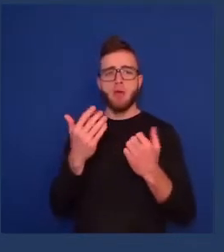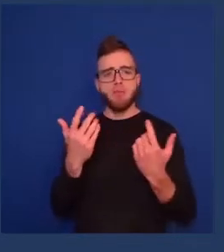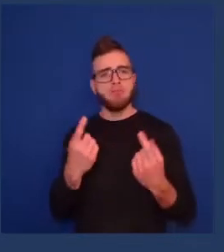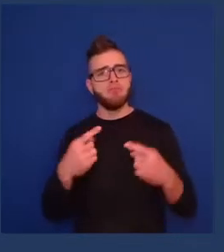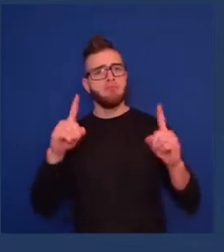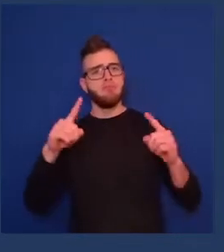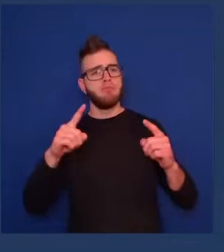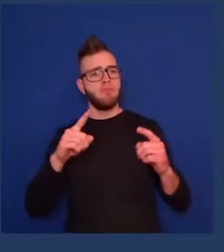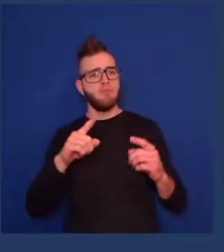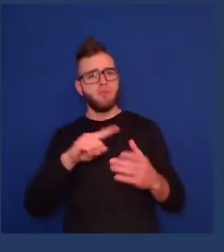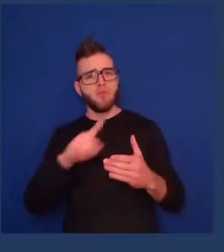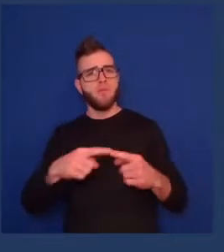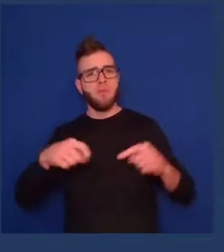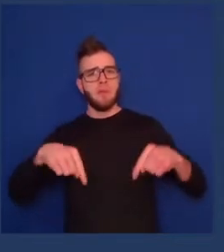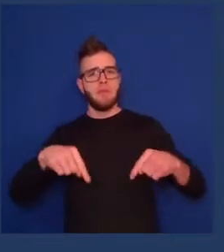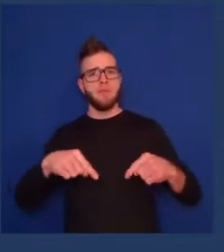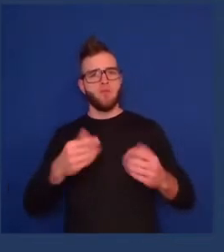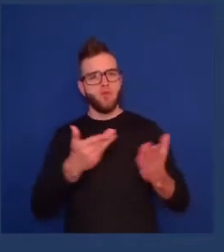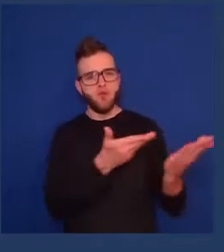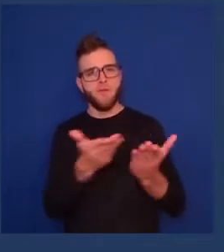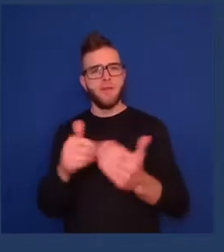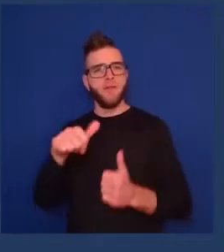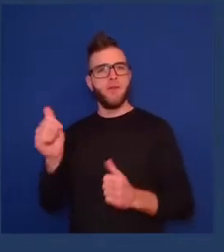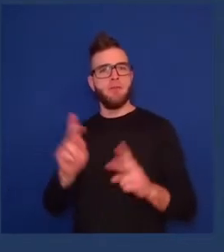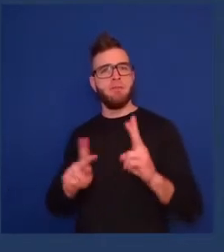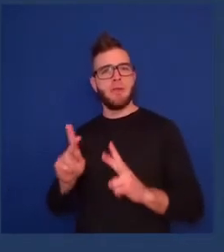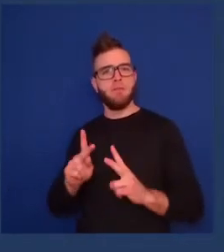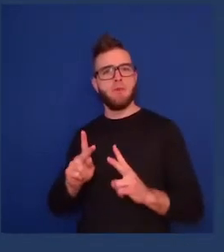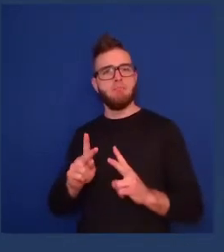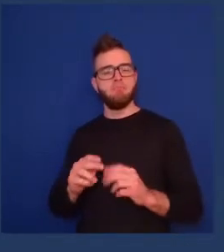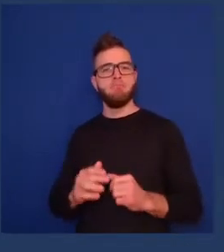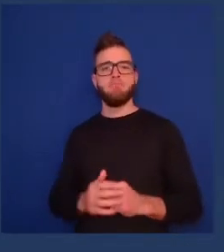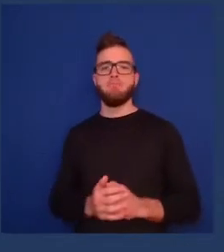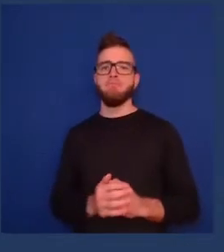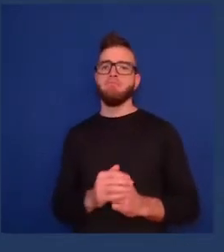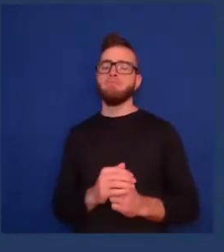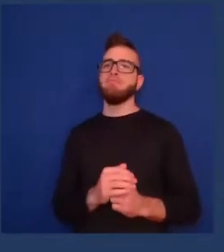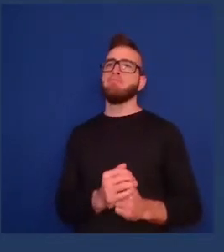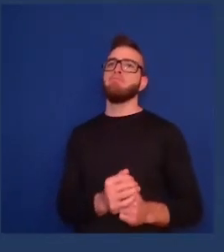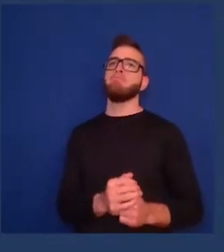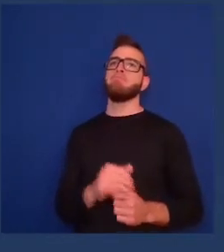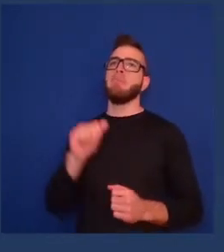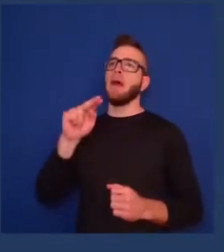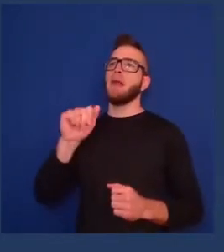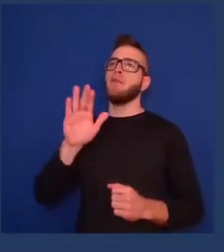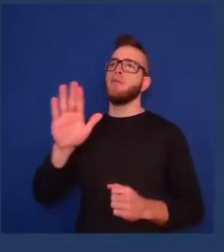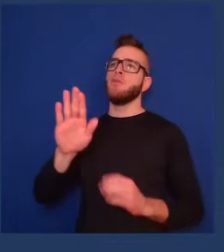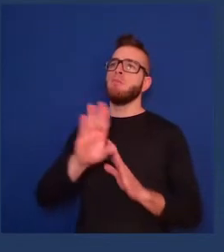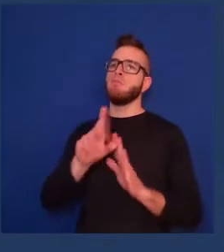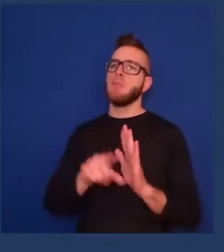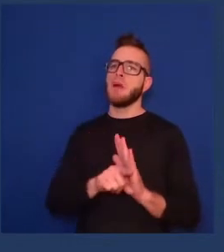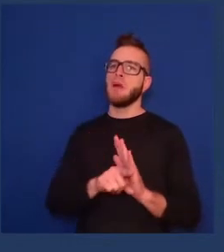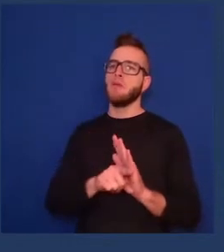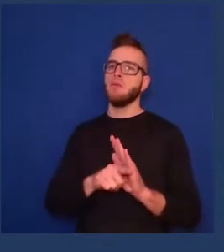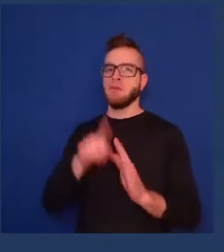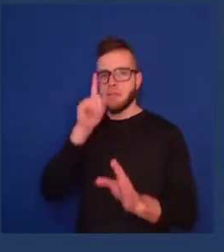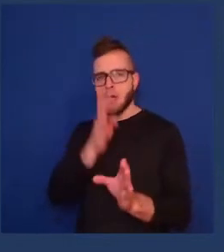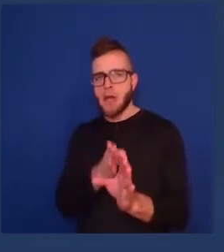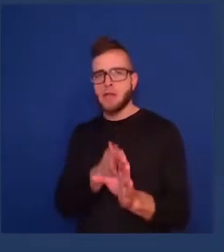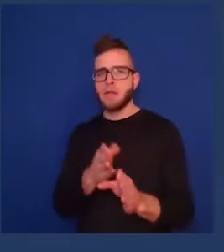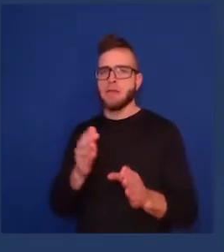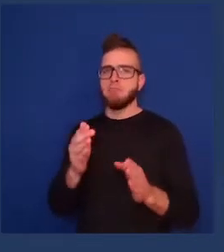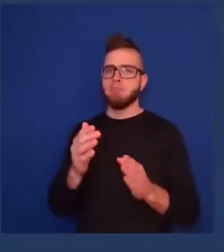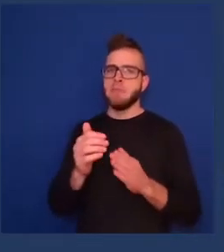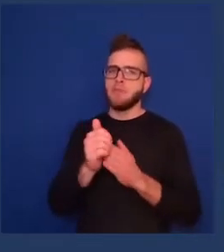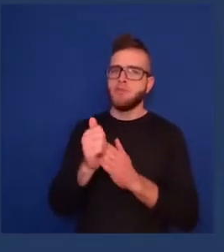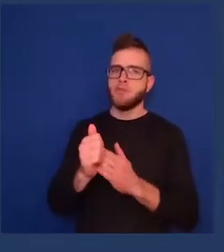Anamari, your background in mental health and psychology, the university's leadership on so many different fronts. You were there, of